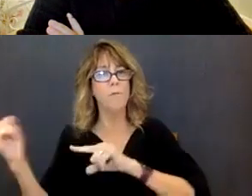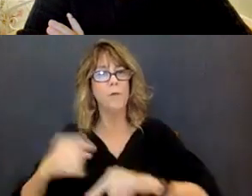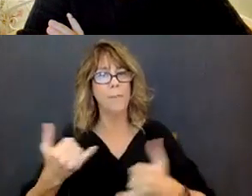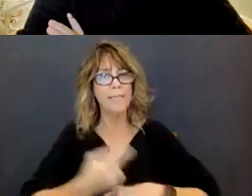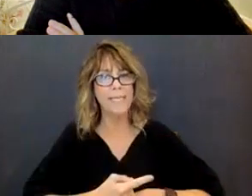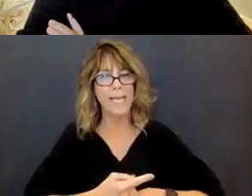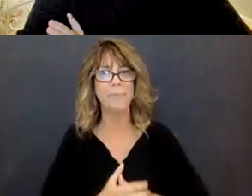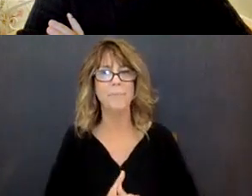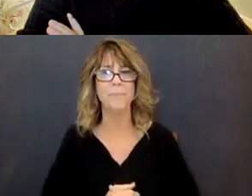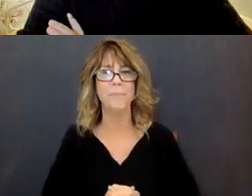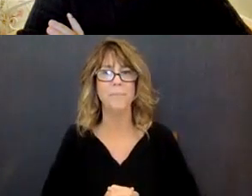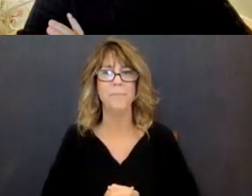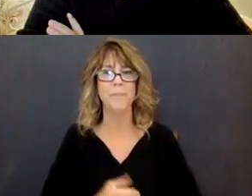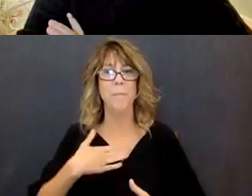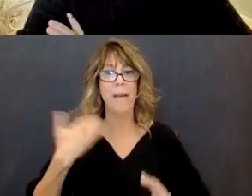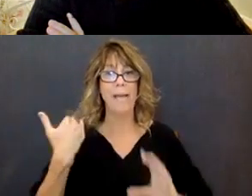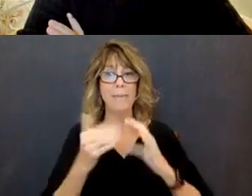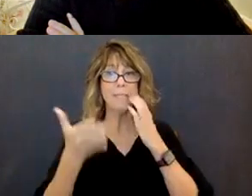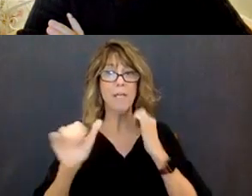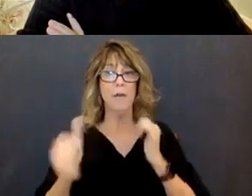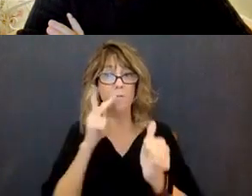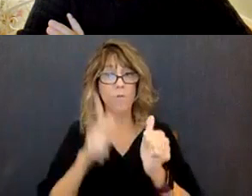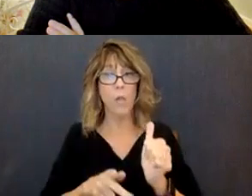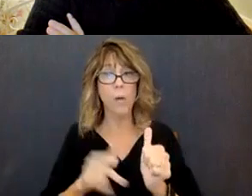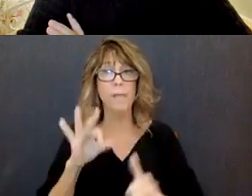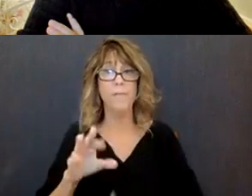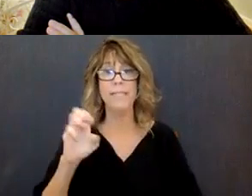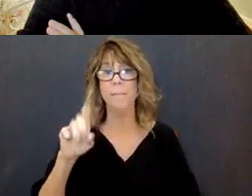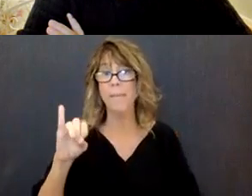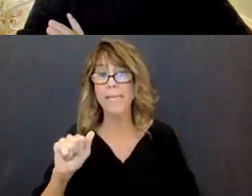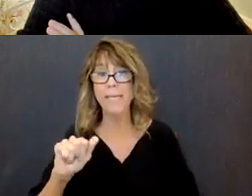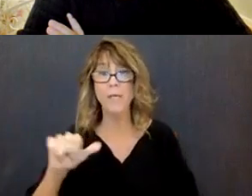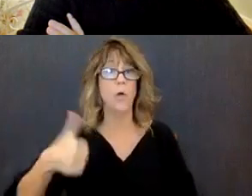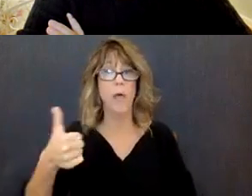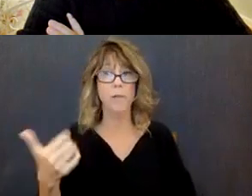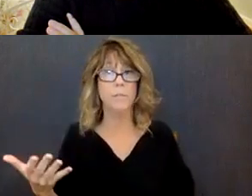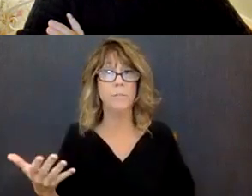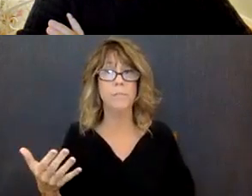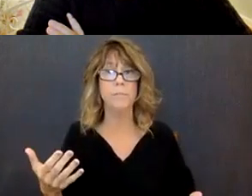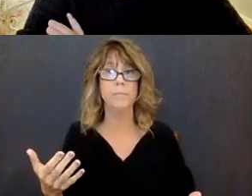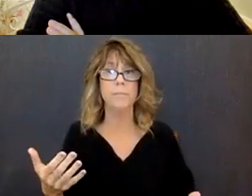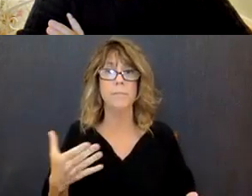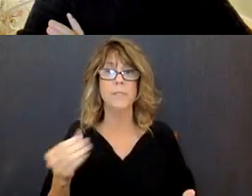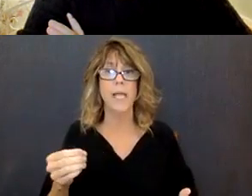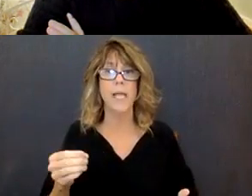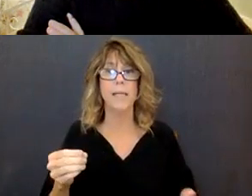today. I have put my email for follow-up, whether it's media or otherwise, and